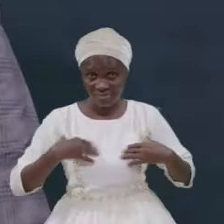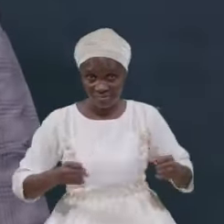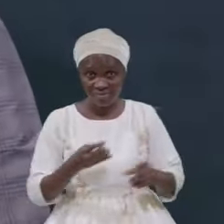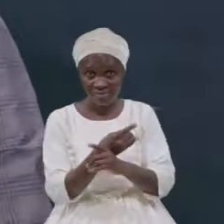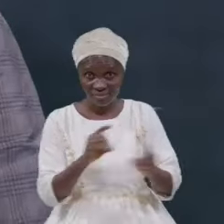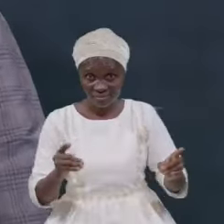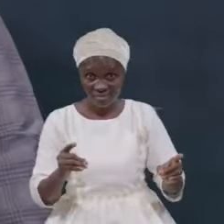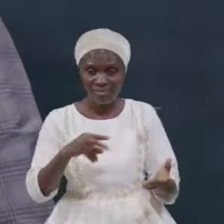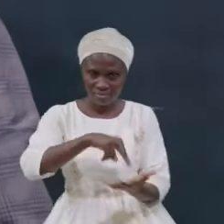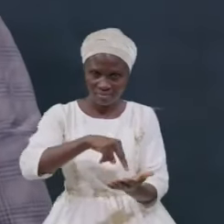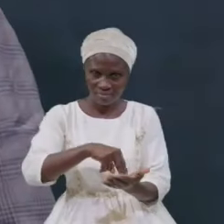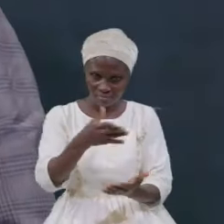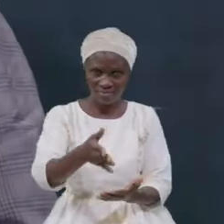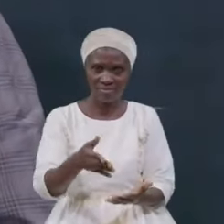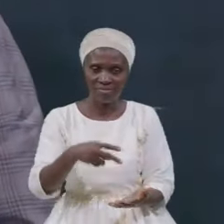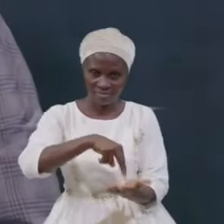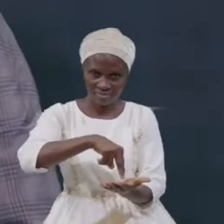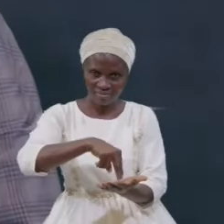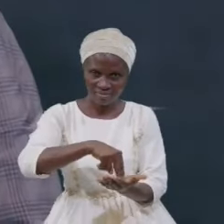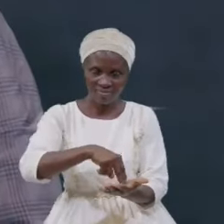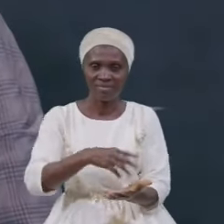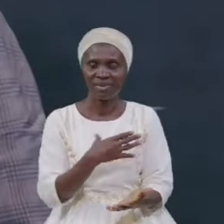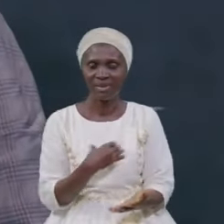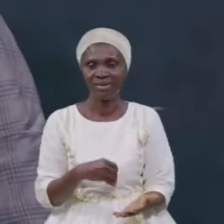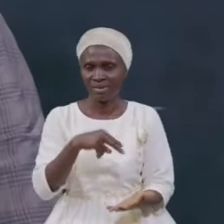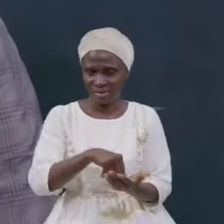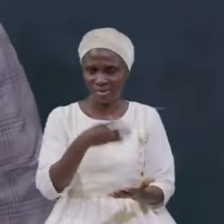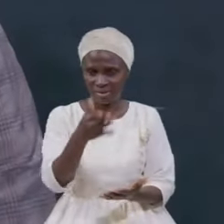those things that were prayed about, God has